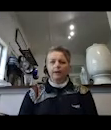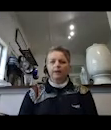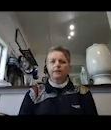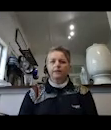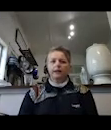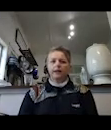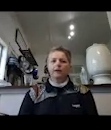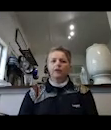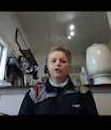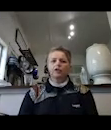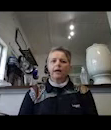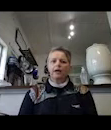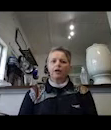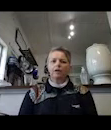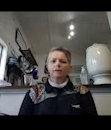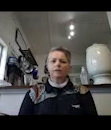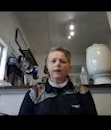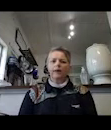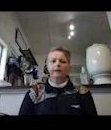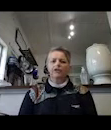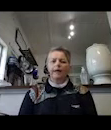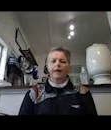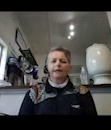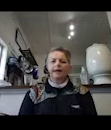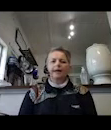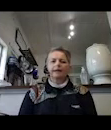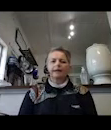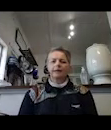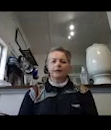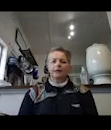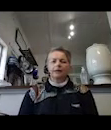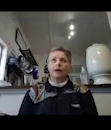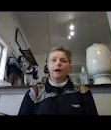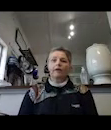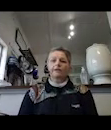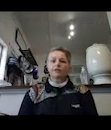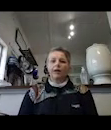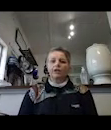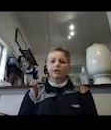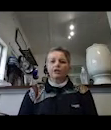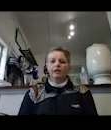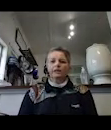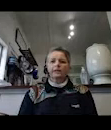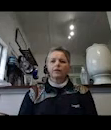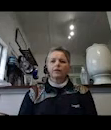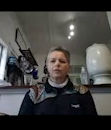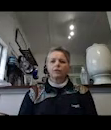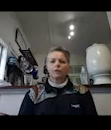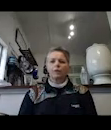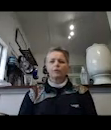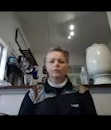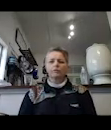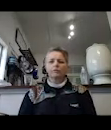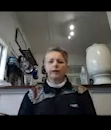is made, and it usually helps a party to maintain the current situation until the court